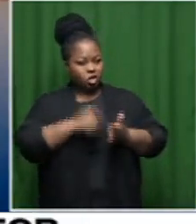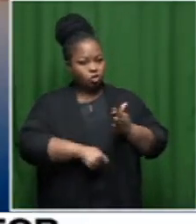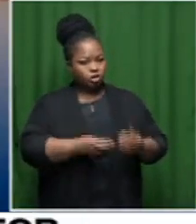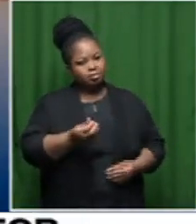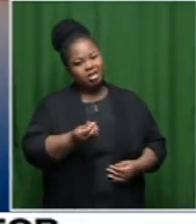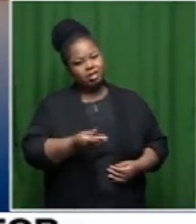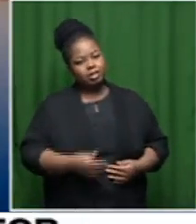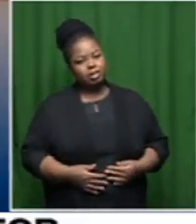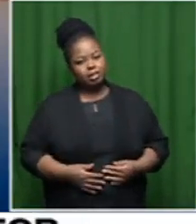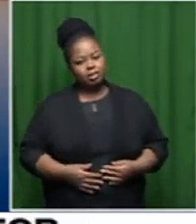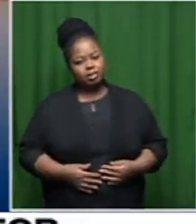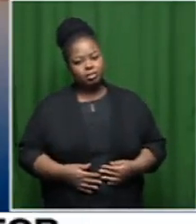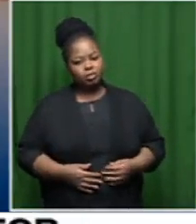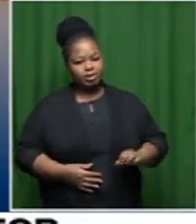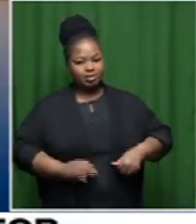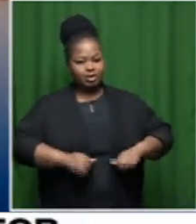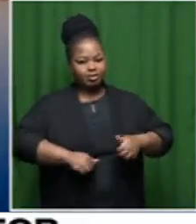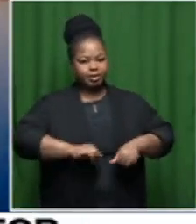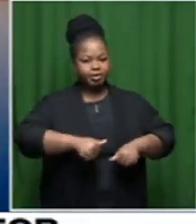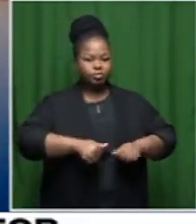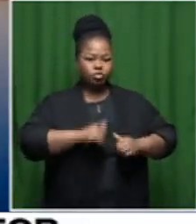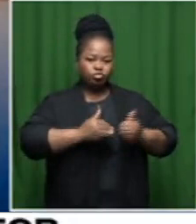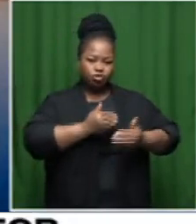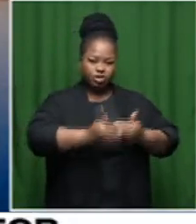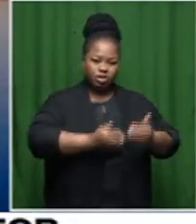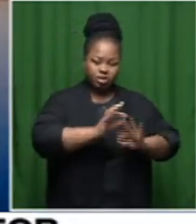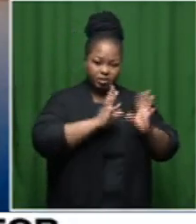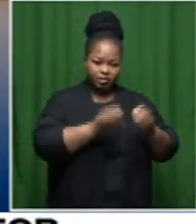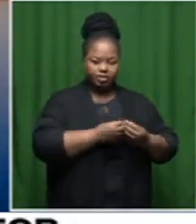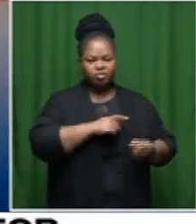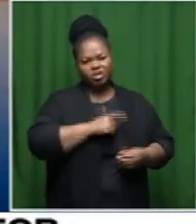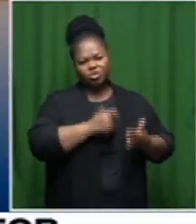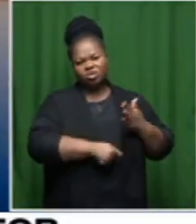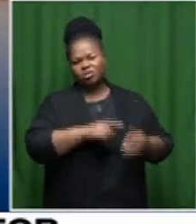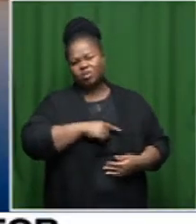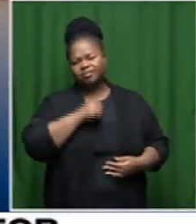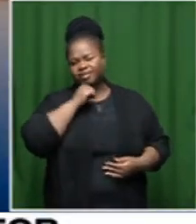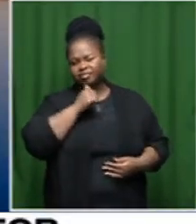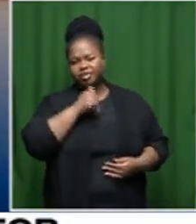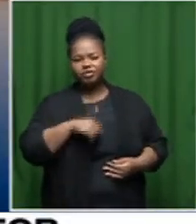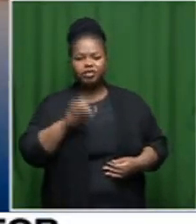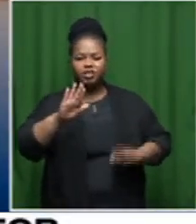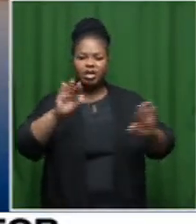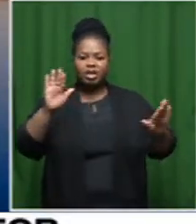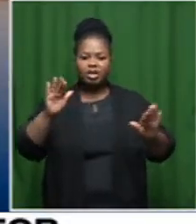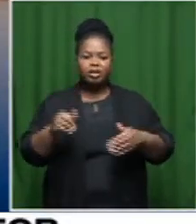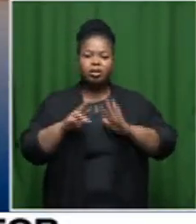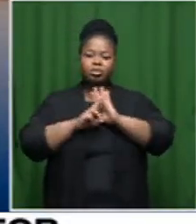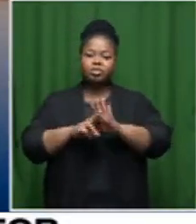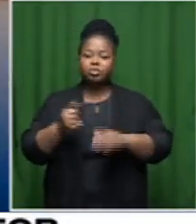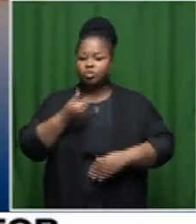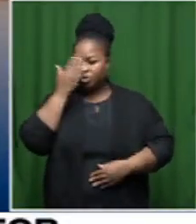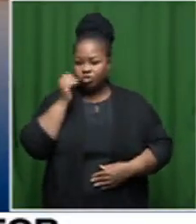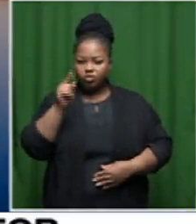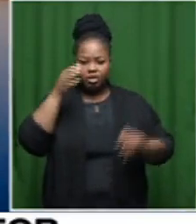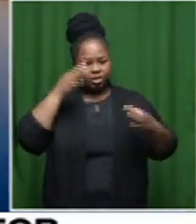It reveals every step-by-step process of what goes into pricing, because sometimes even if you are represented by a gallery, you don't know what goes